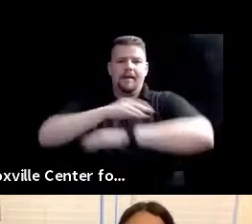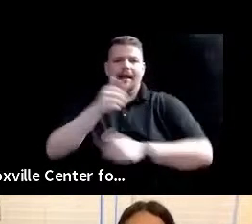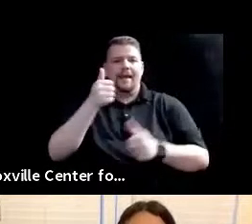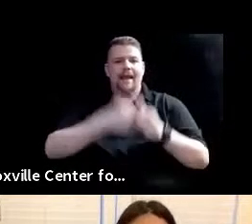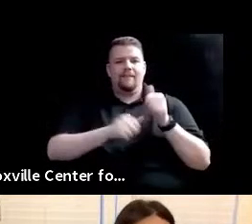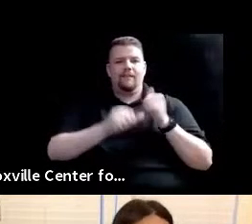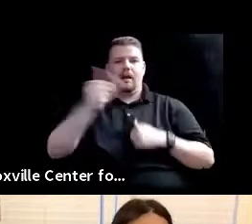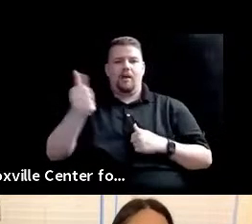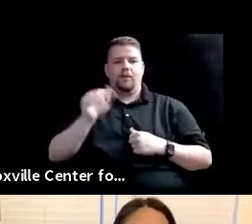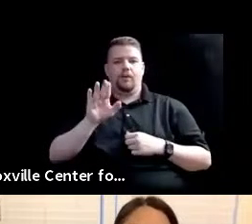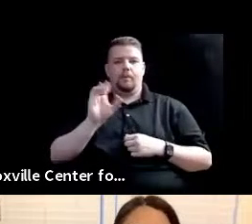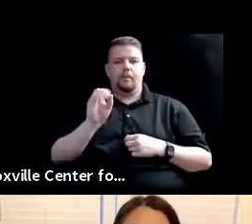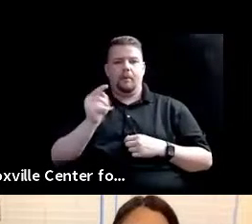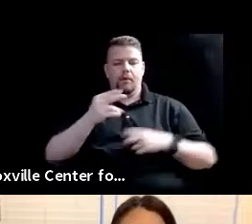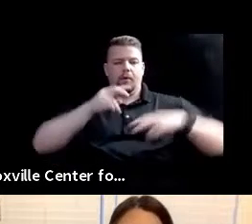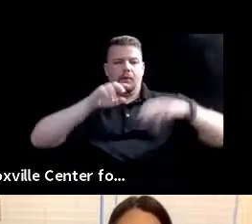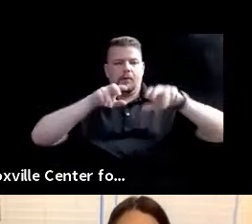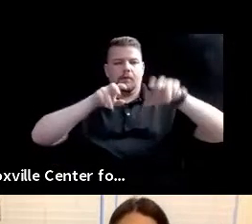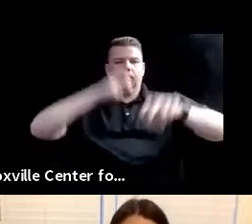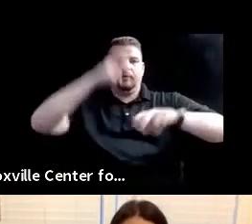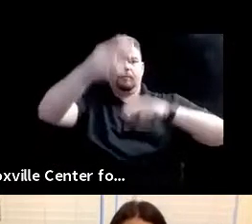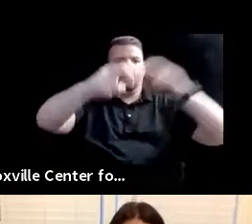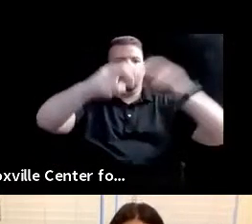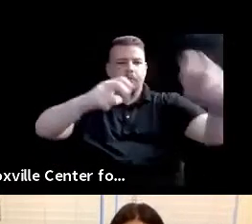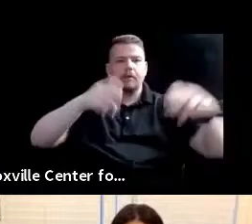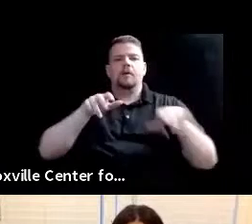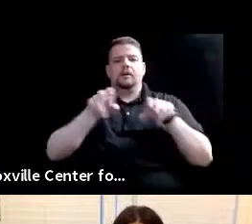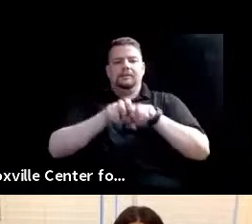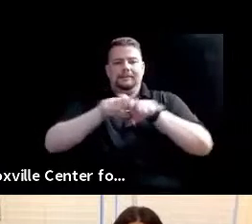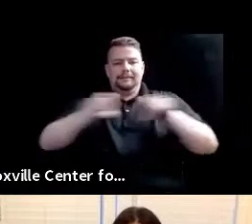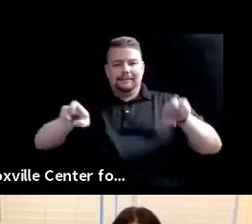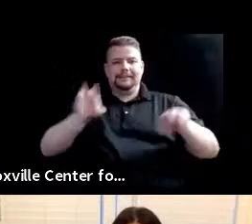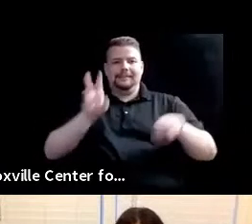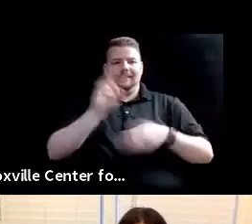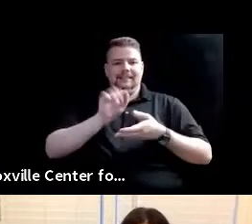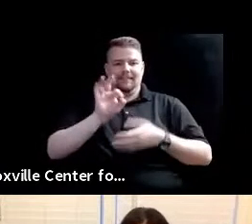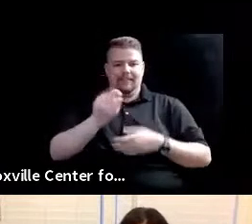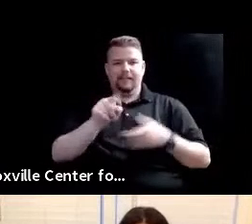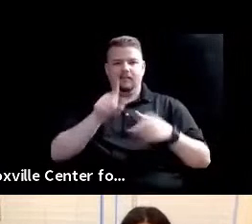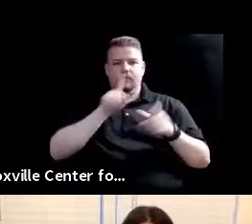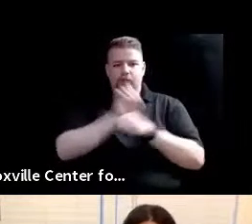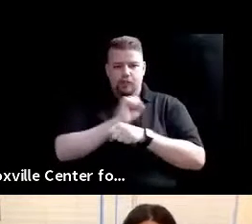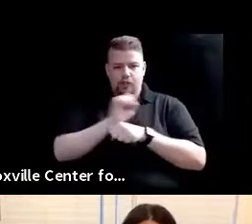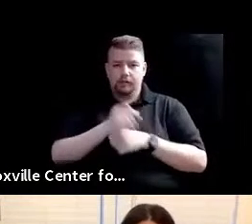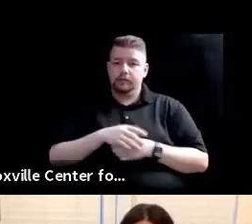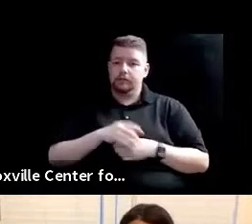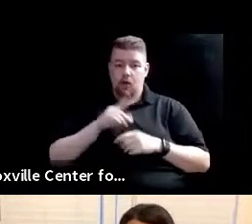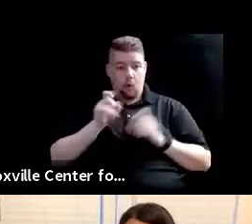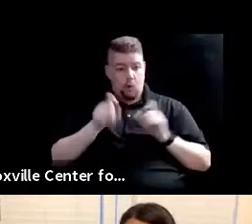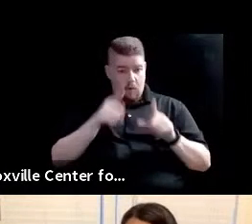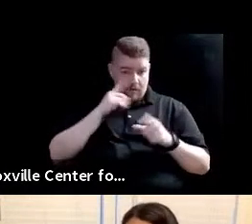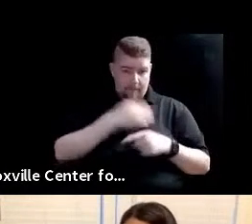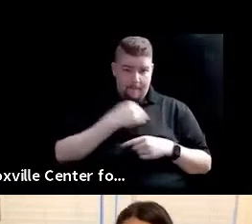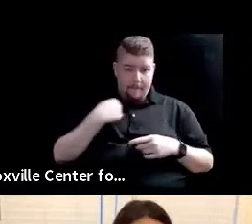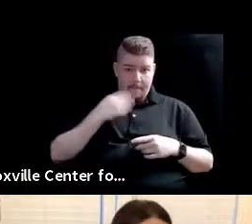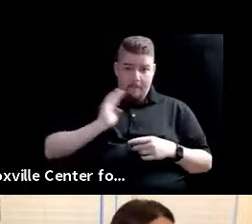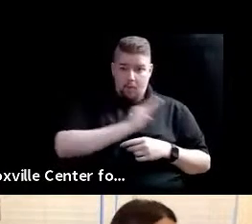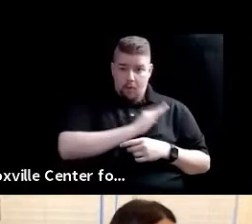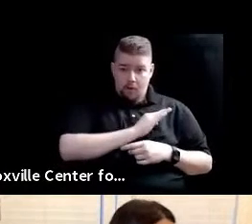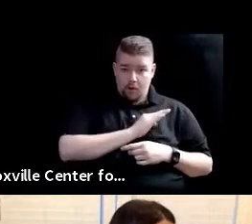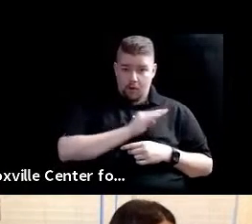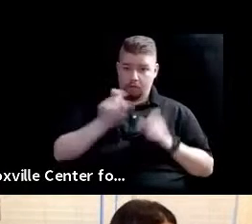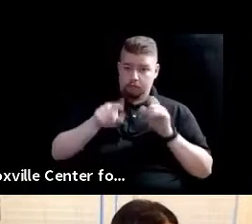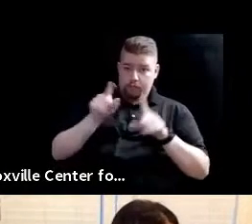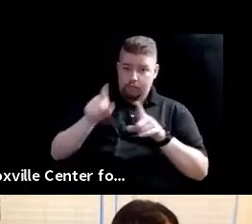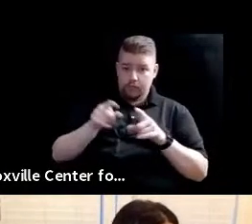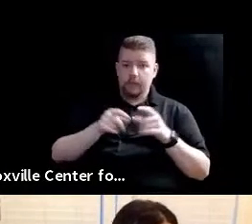and tables are 6 feet apart for sure. Okay, thank you. Other questions from members of the board? I'd like to ask a